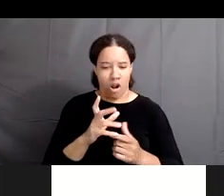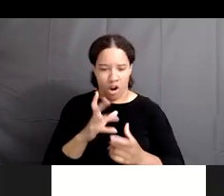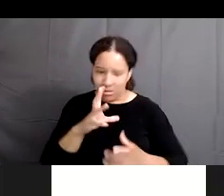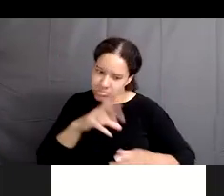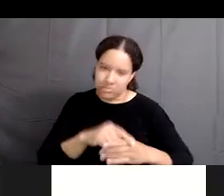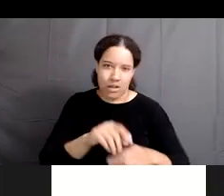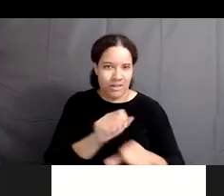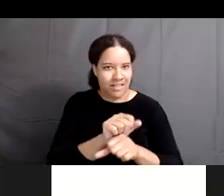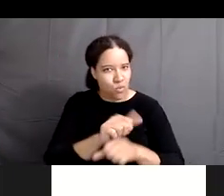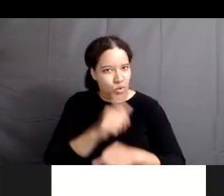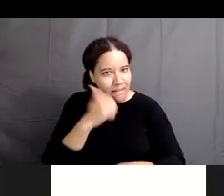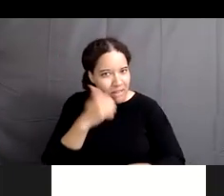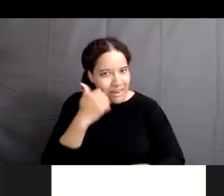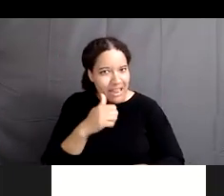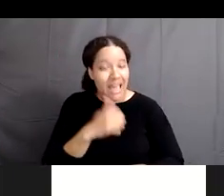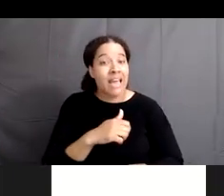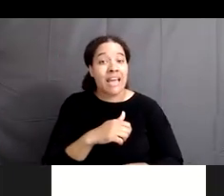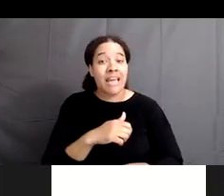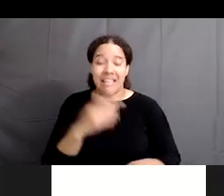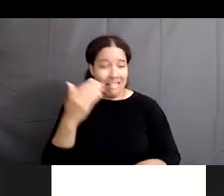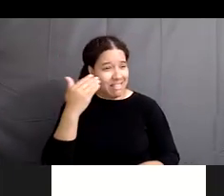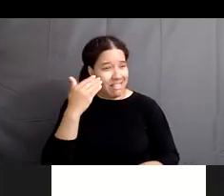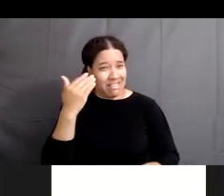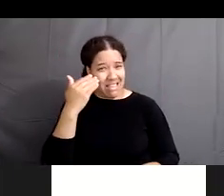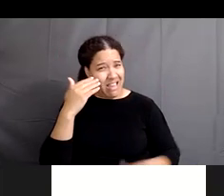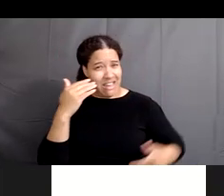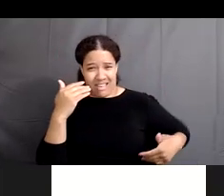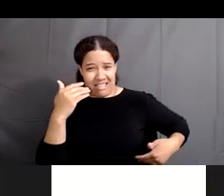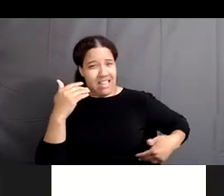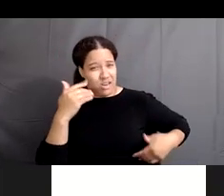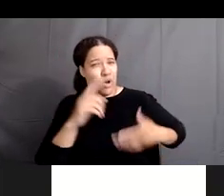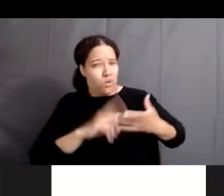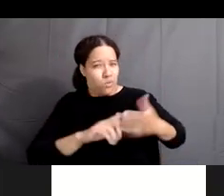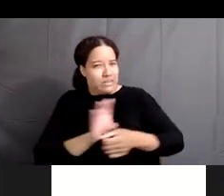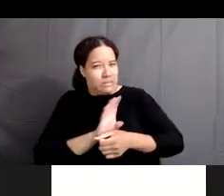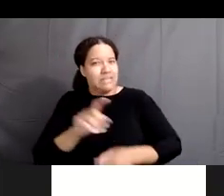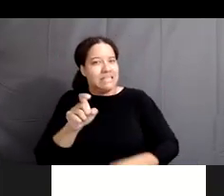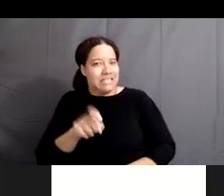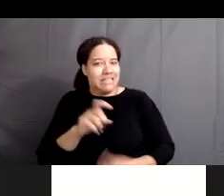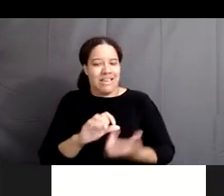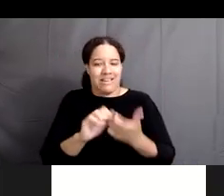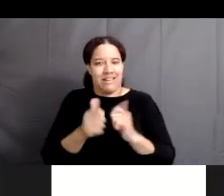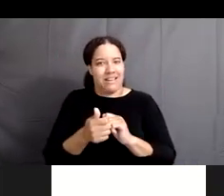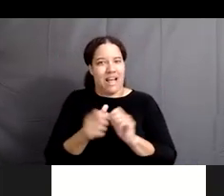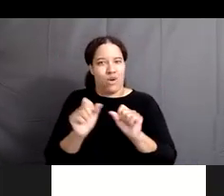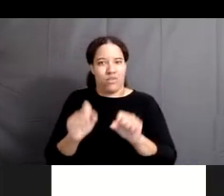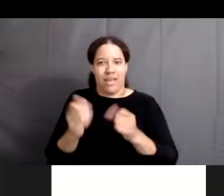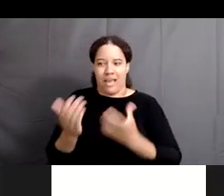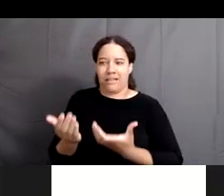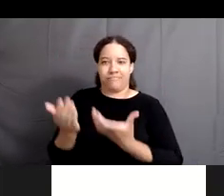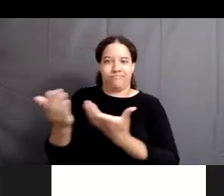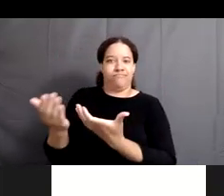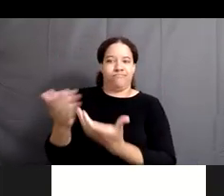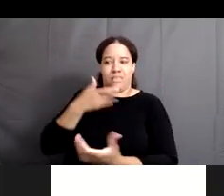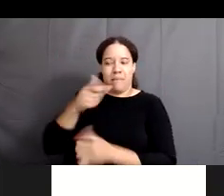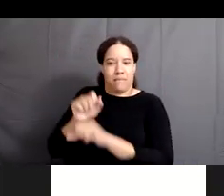businesses on behalf of someone else know very, very well what these businesses need and how they can best deliver care and have a